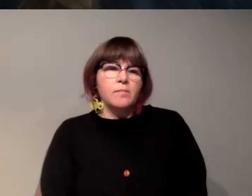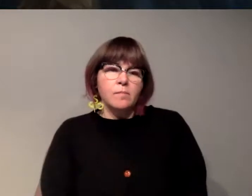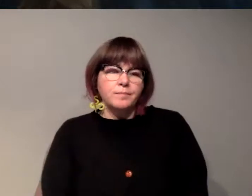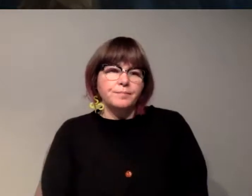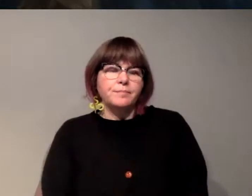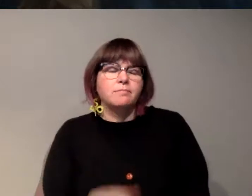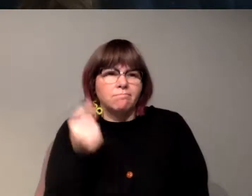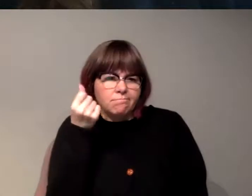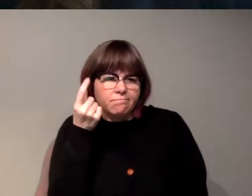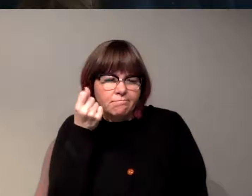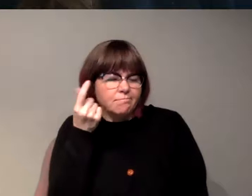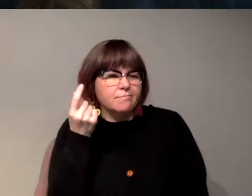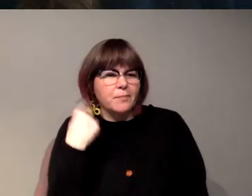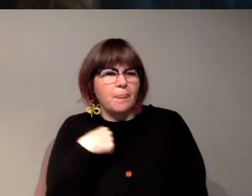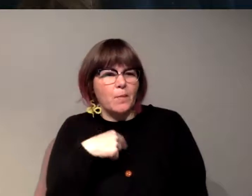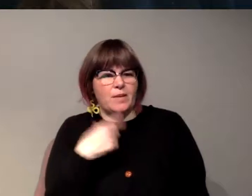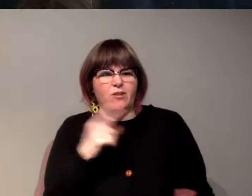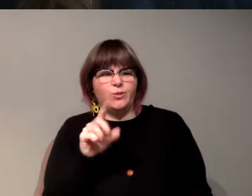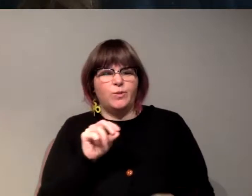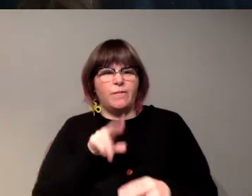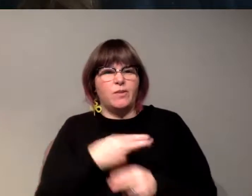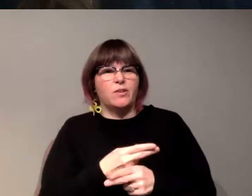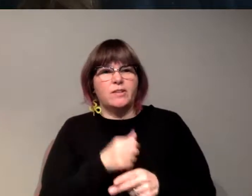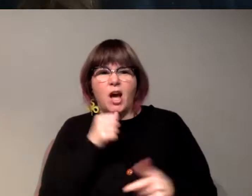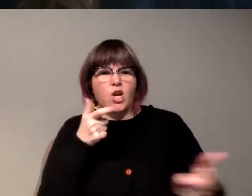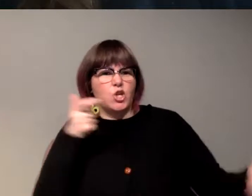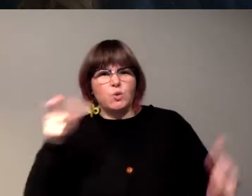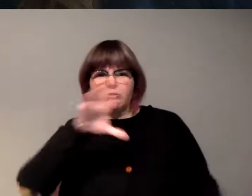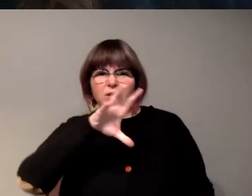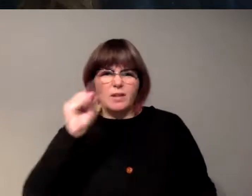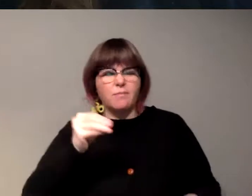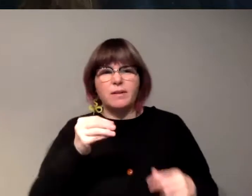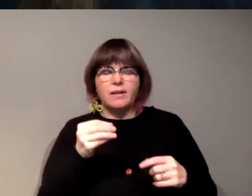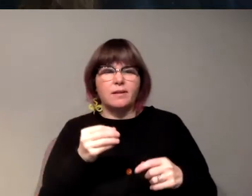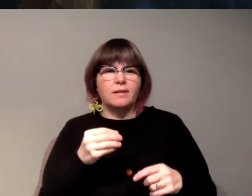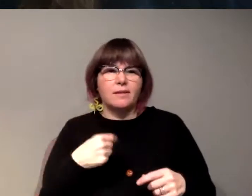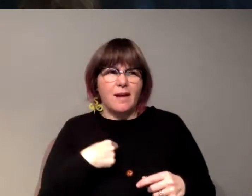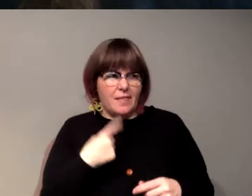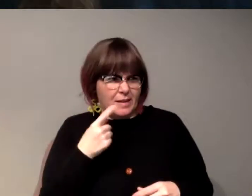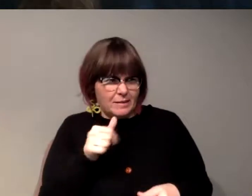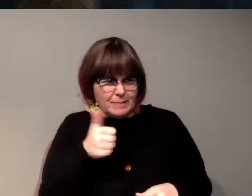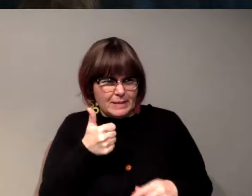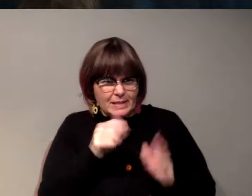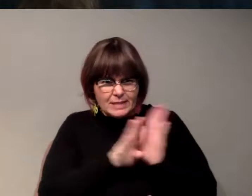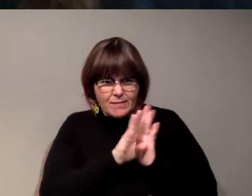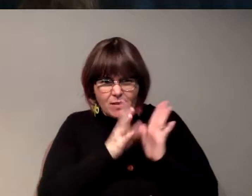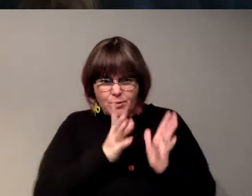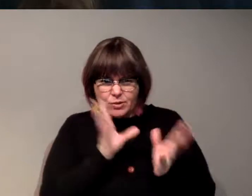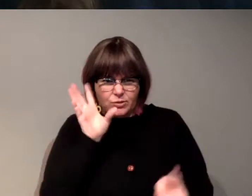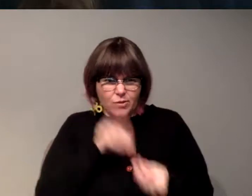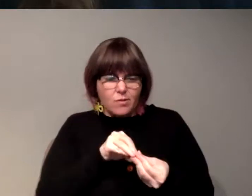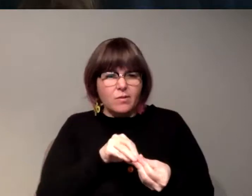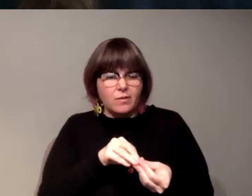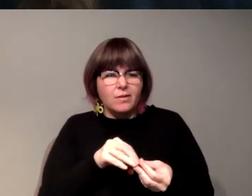just understand that we at Zooniverse are not this giant corporation. We're a group of, I believe, maybe 10 developers in total that